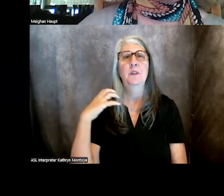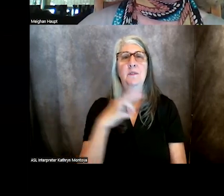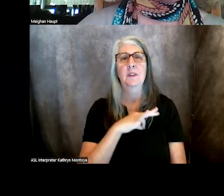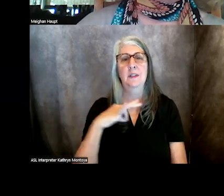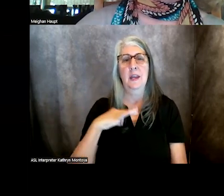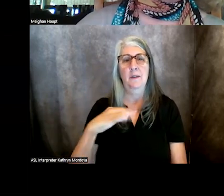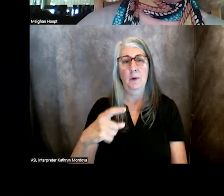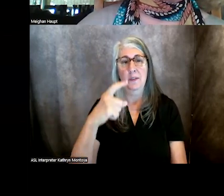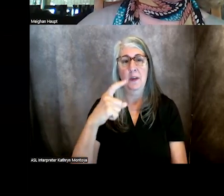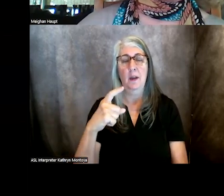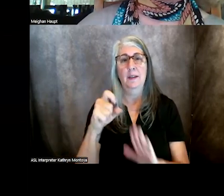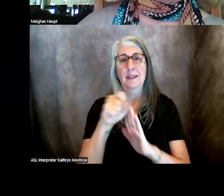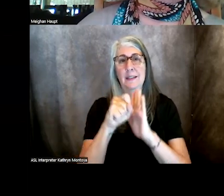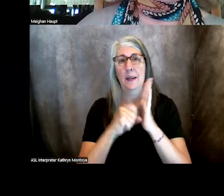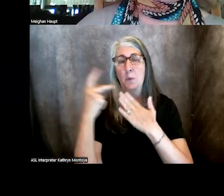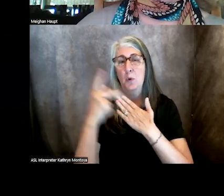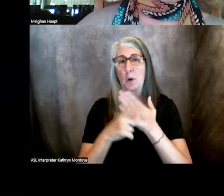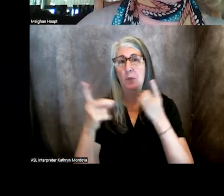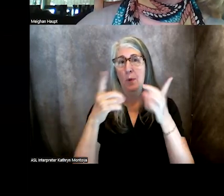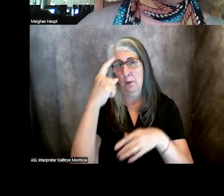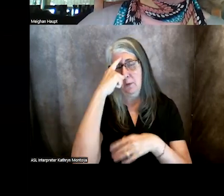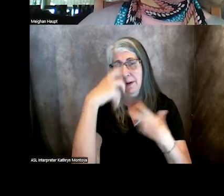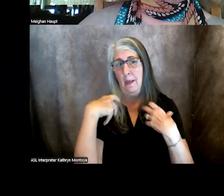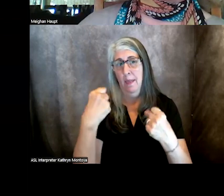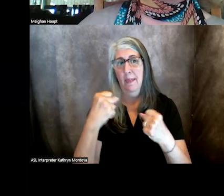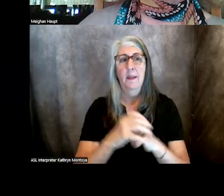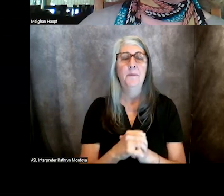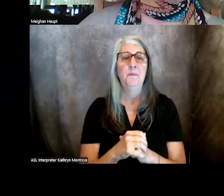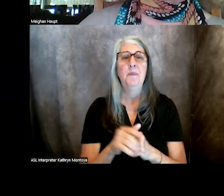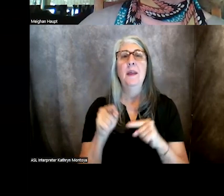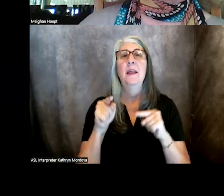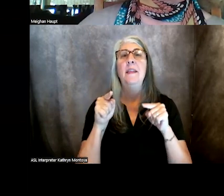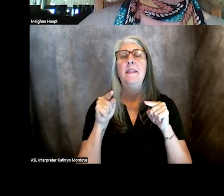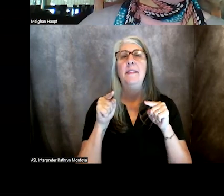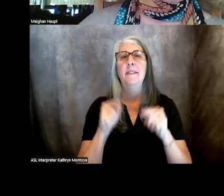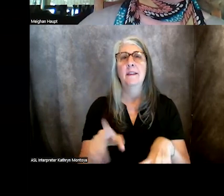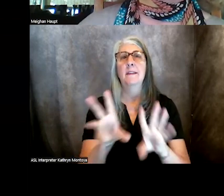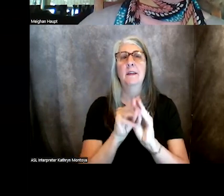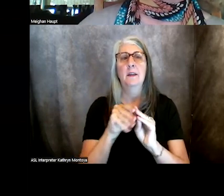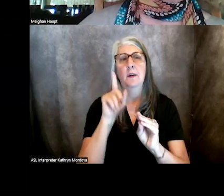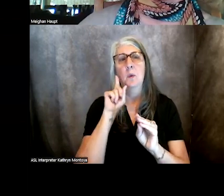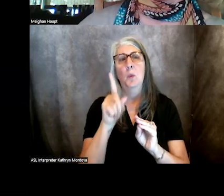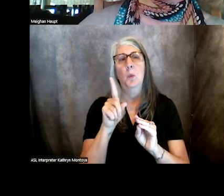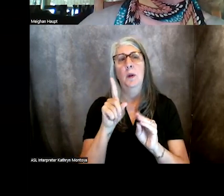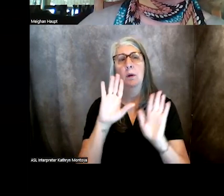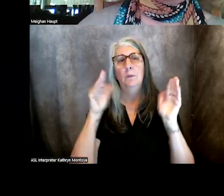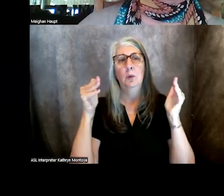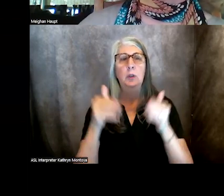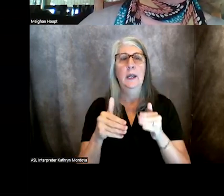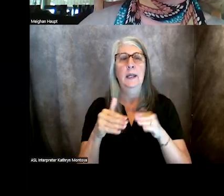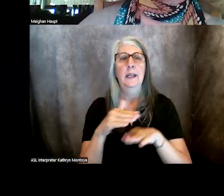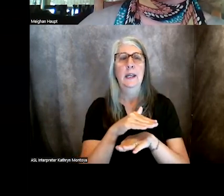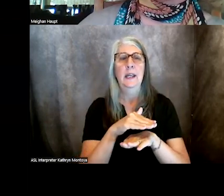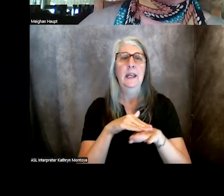Program Directors. This episode really addresses the intersections of indigeneity and queerness. We